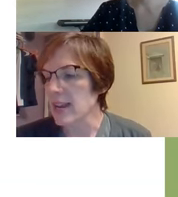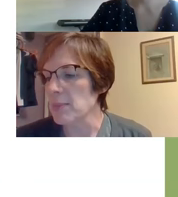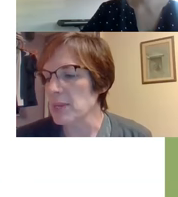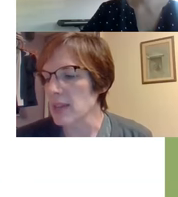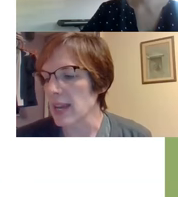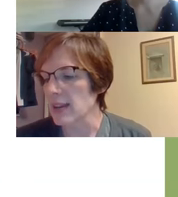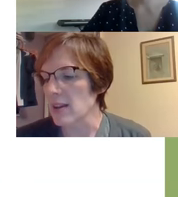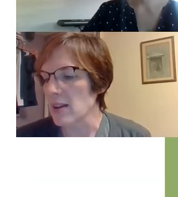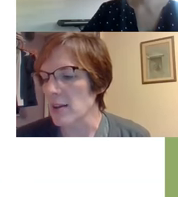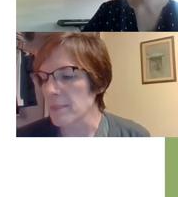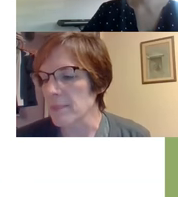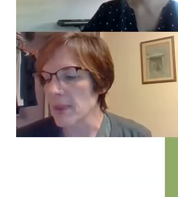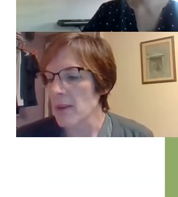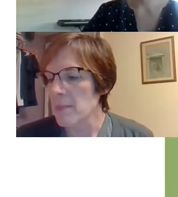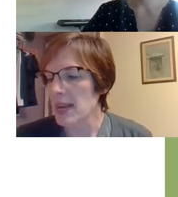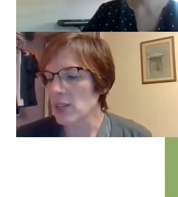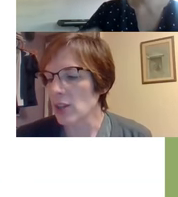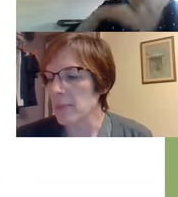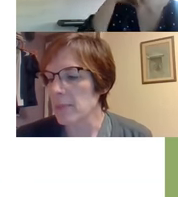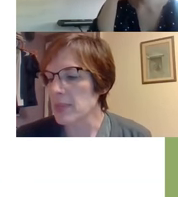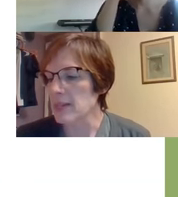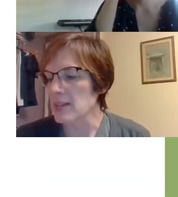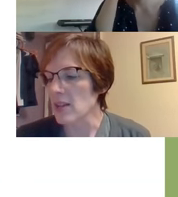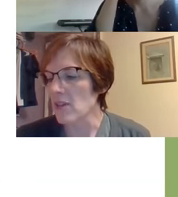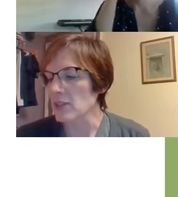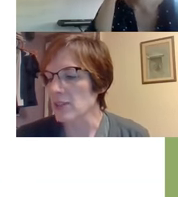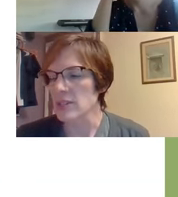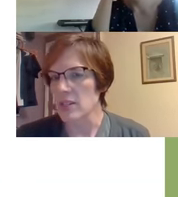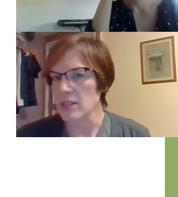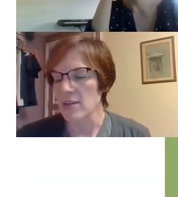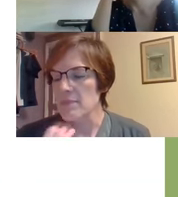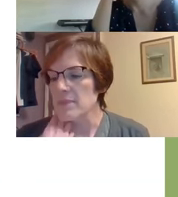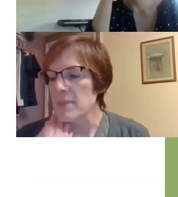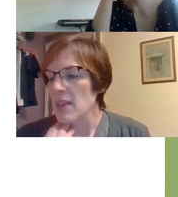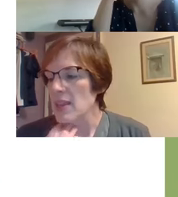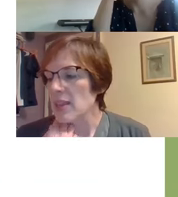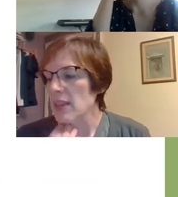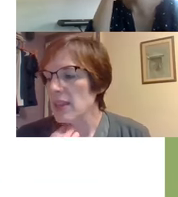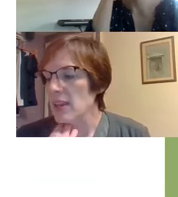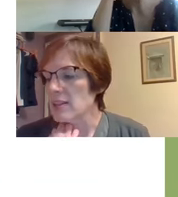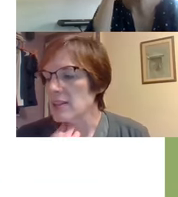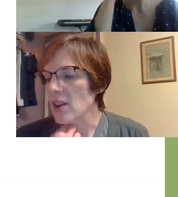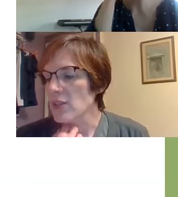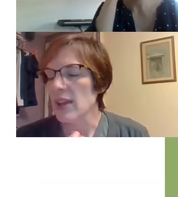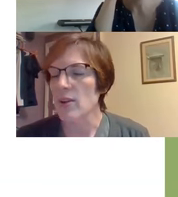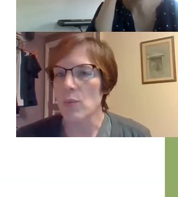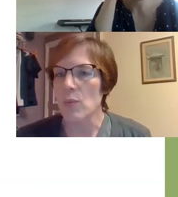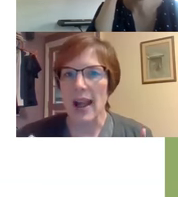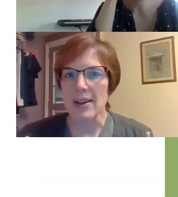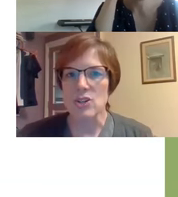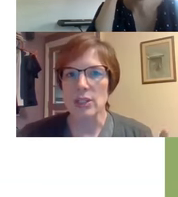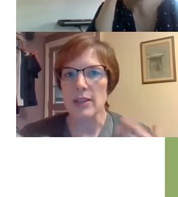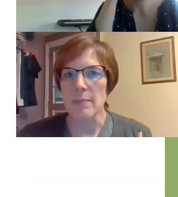his name is like Meculum, that discovered this system. He discovered that